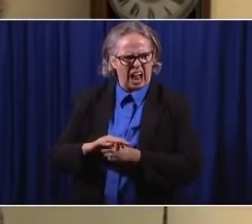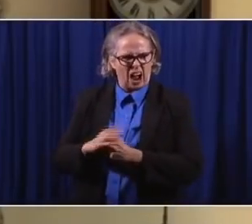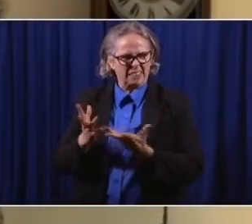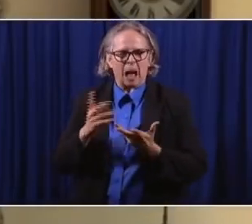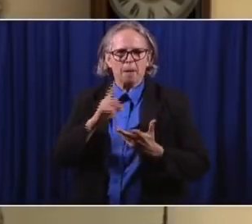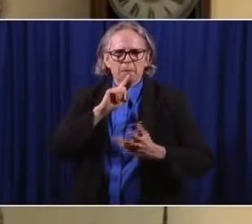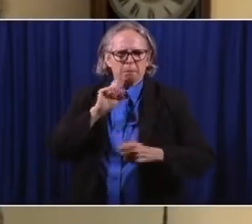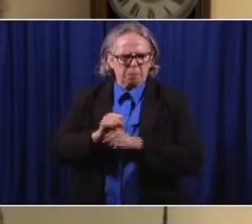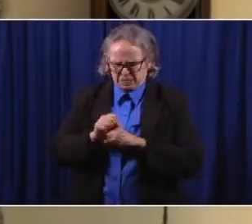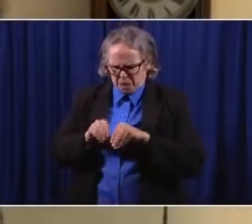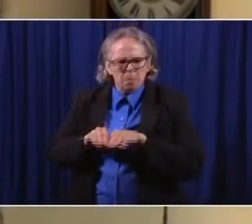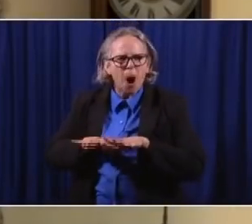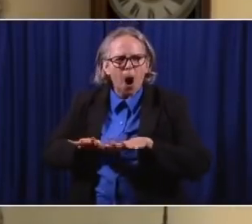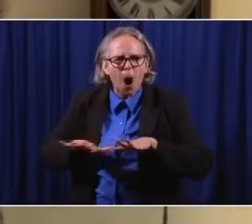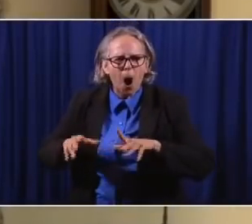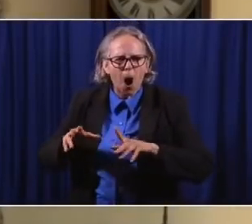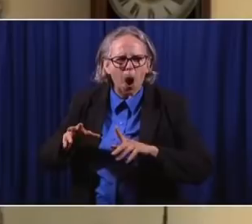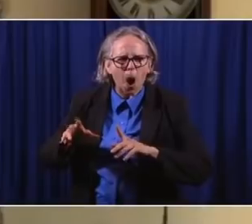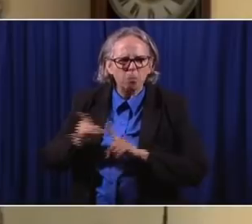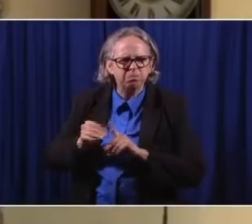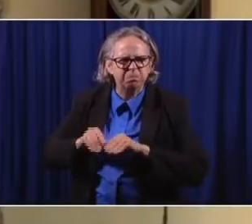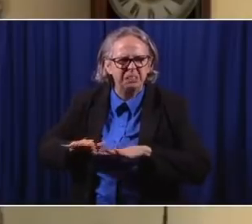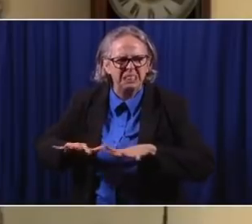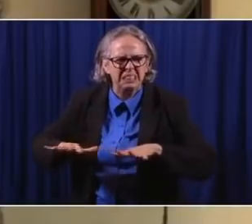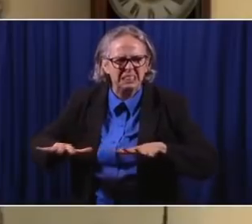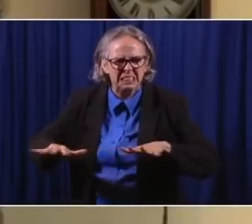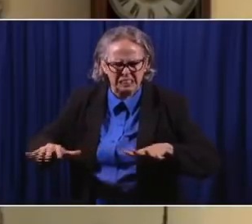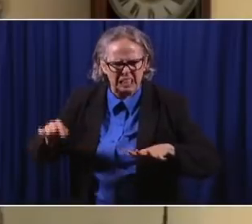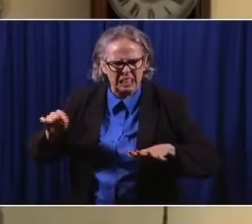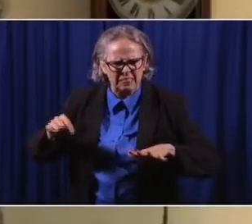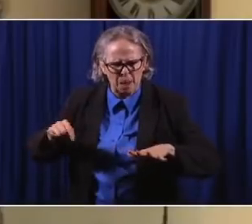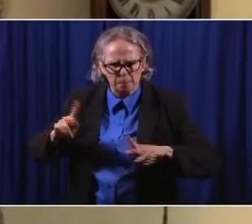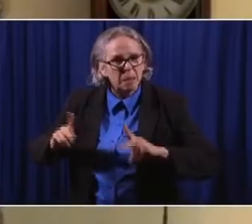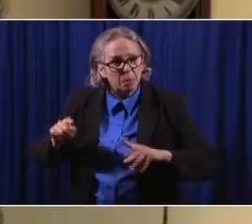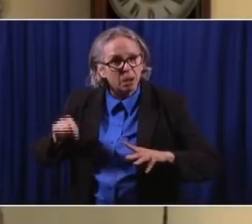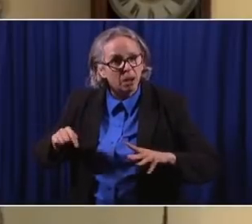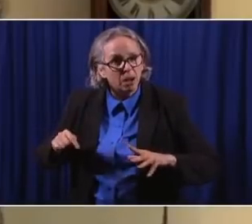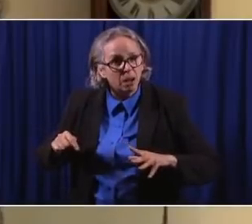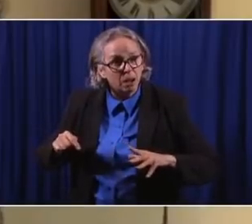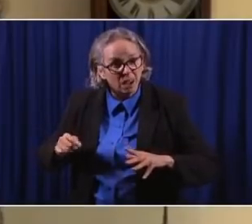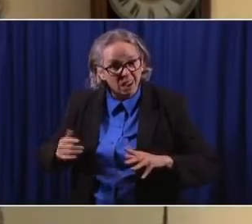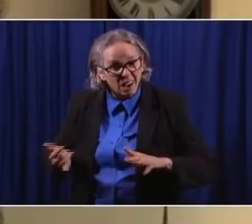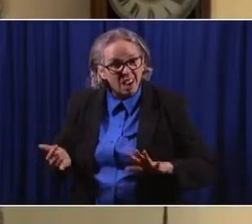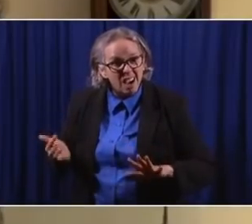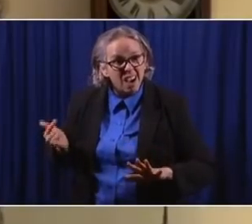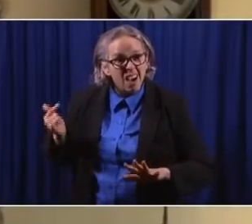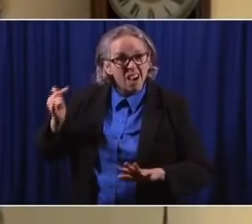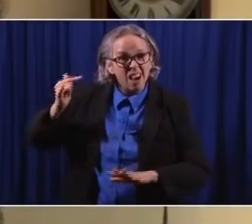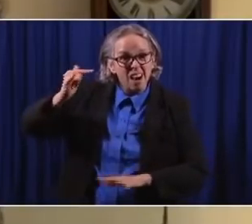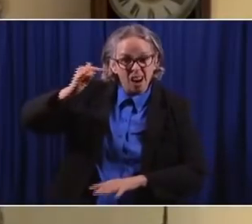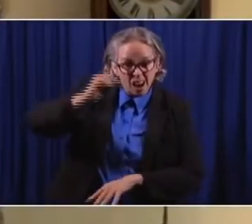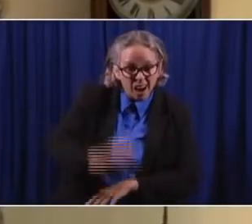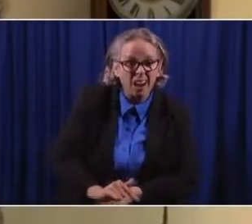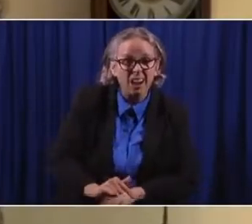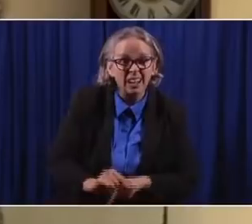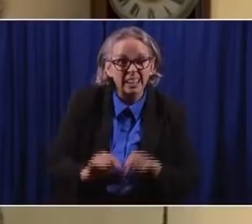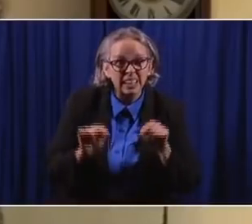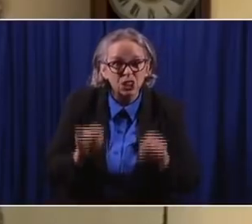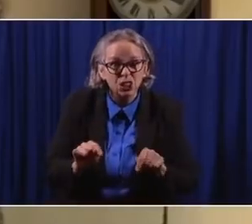with the COVID virus. And we have people who are coming, immigrants maybe coming up here.